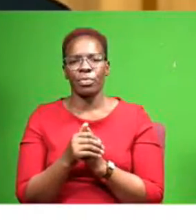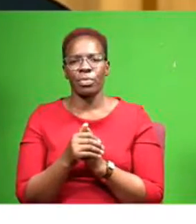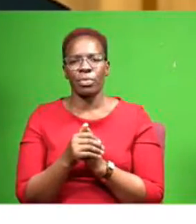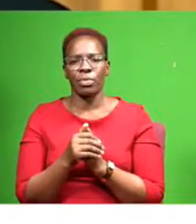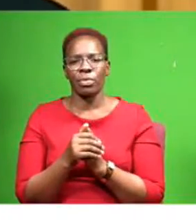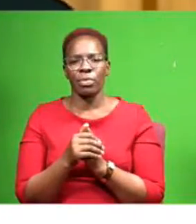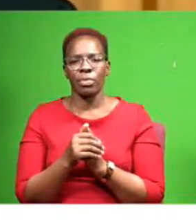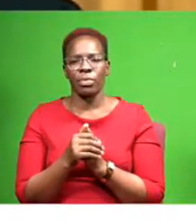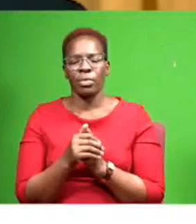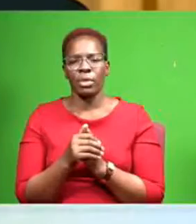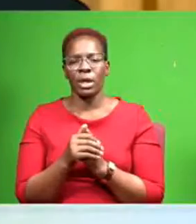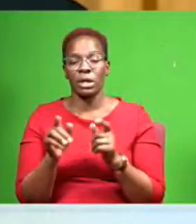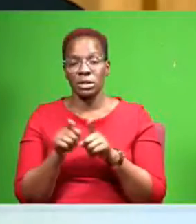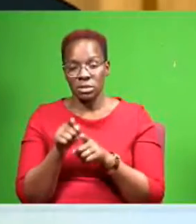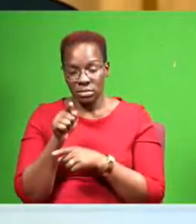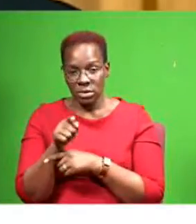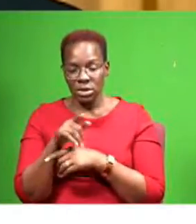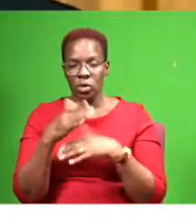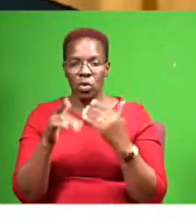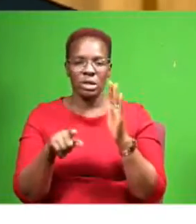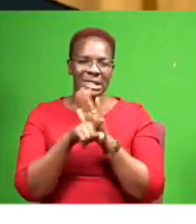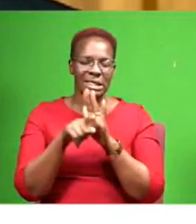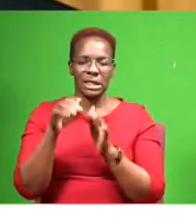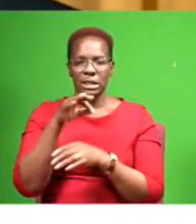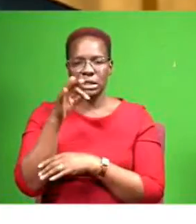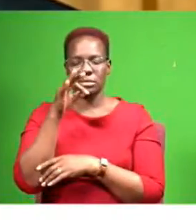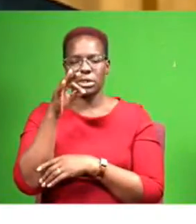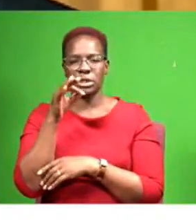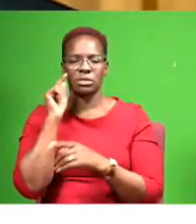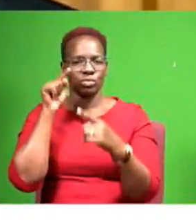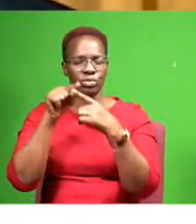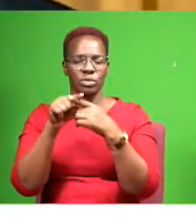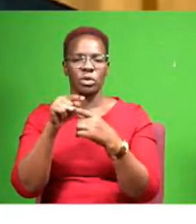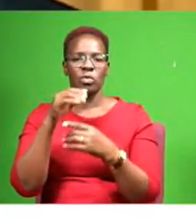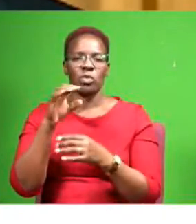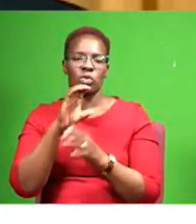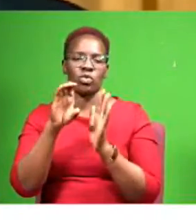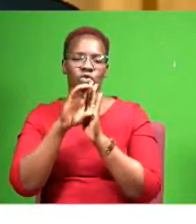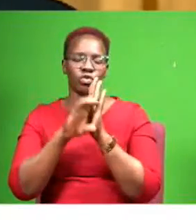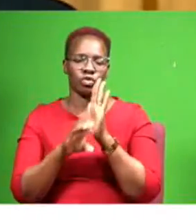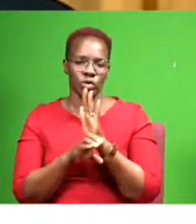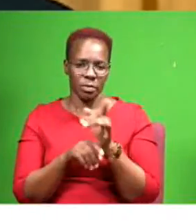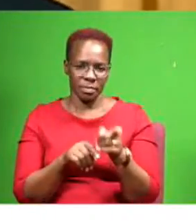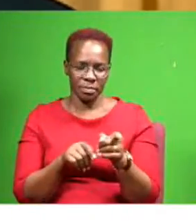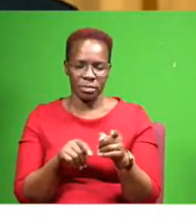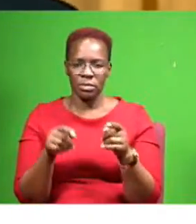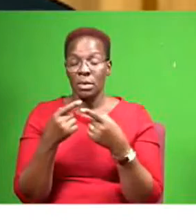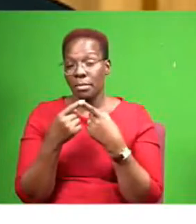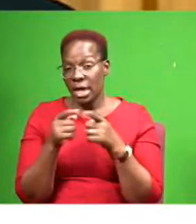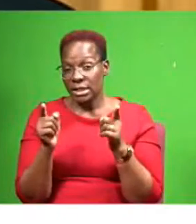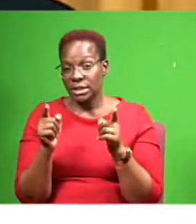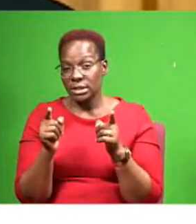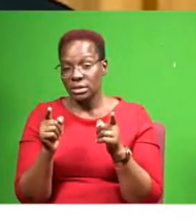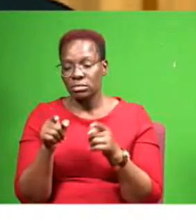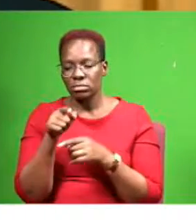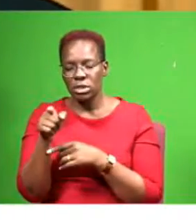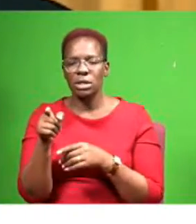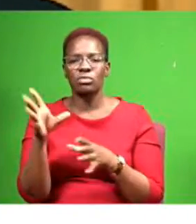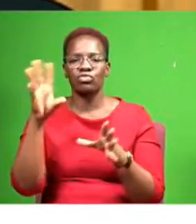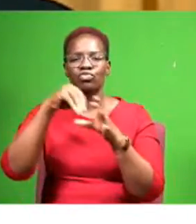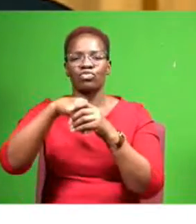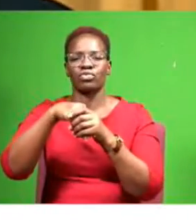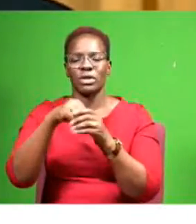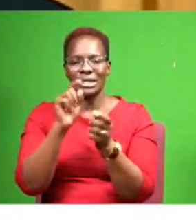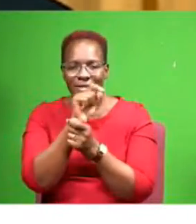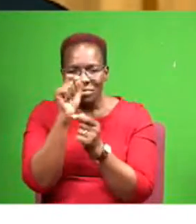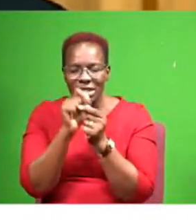Dismemberment of the Constitution or negates the spirit and purpose of the Constitution. Nonetheless, they incorporated a